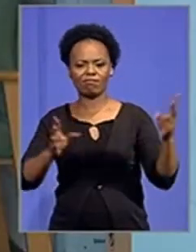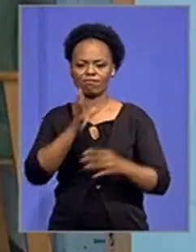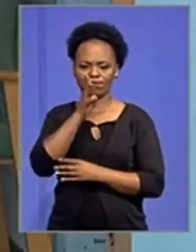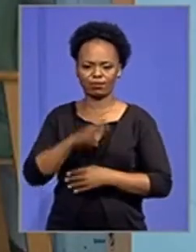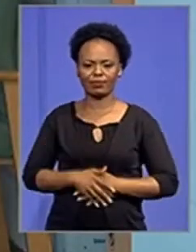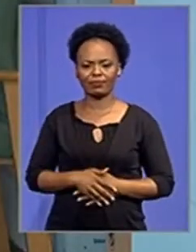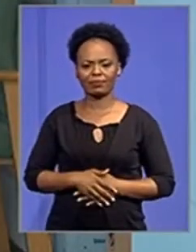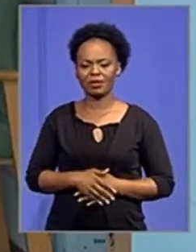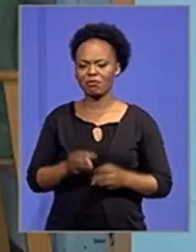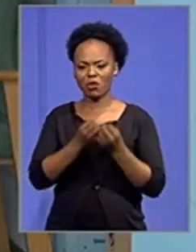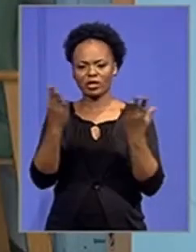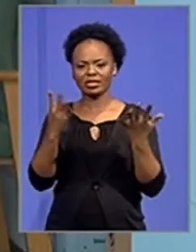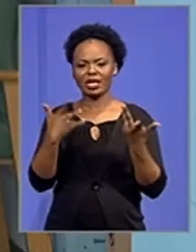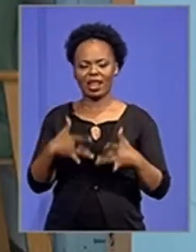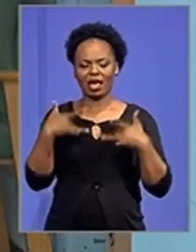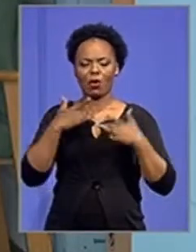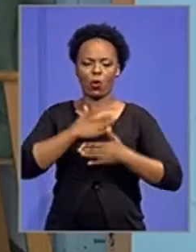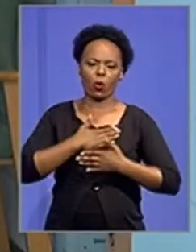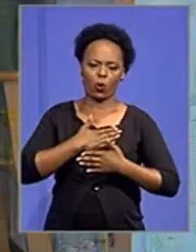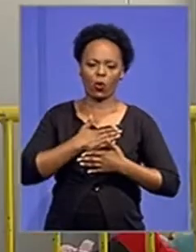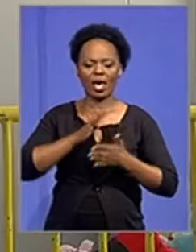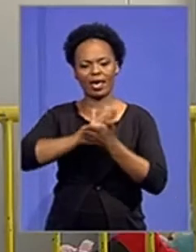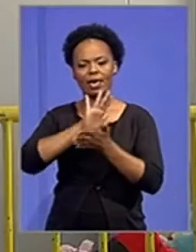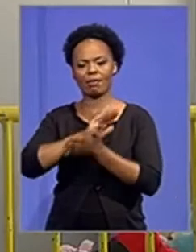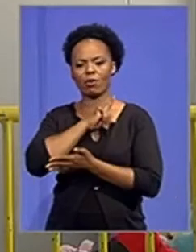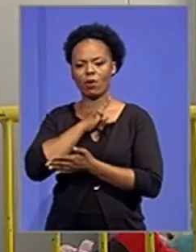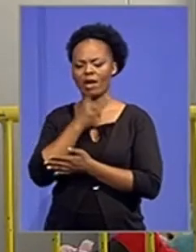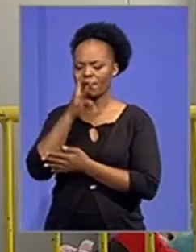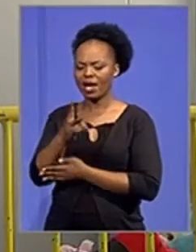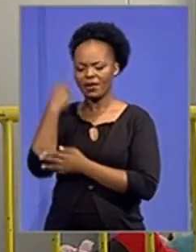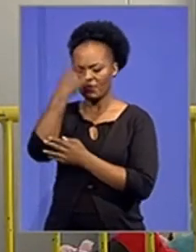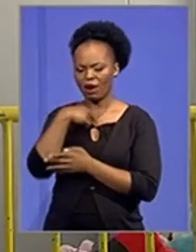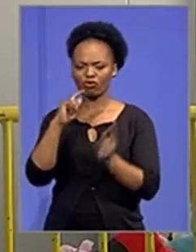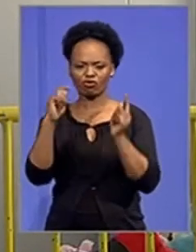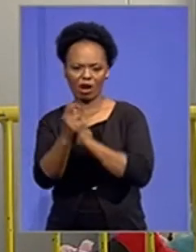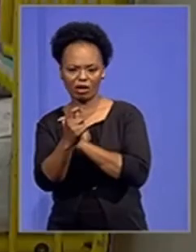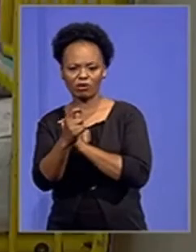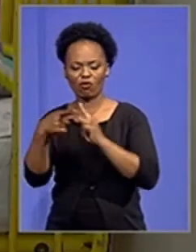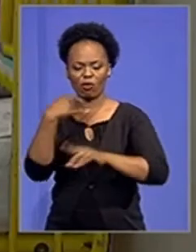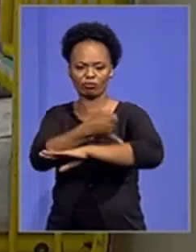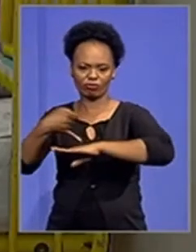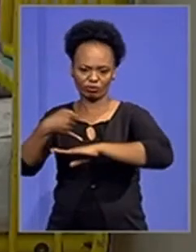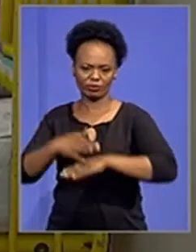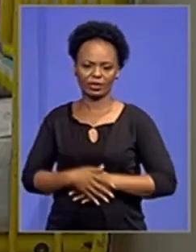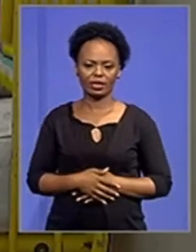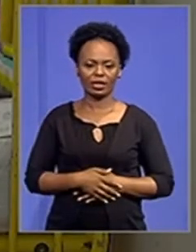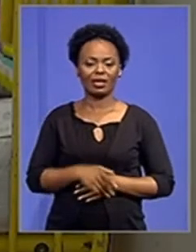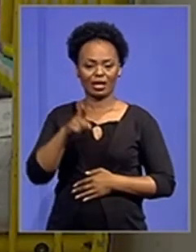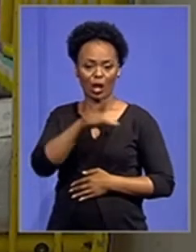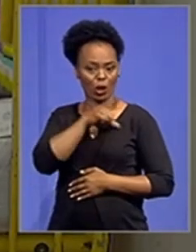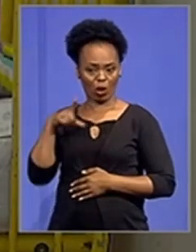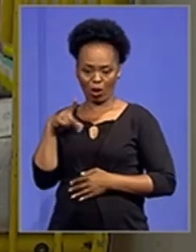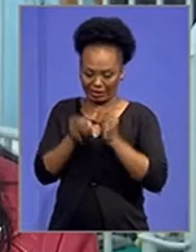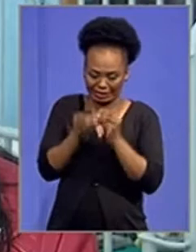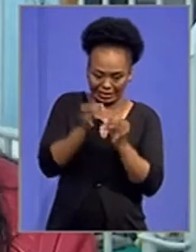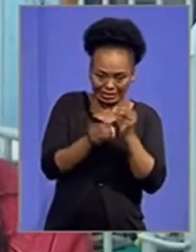go balwetši le ba malapa a bona. We follow up these kids until they are almost teenagers. It's a long process. It's not